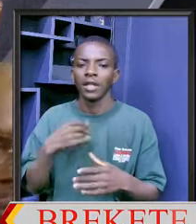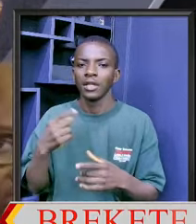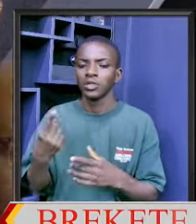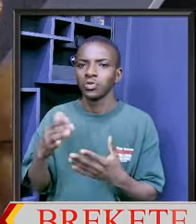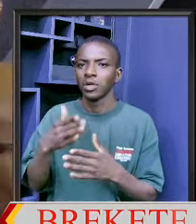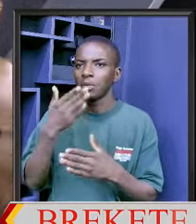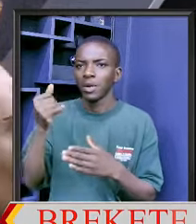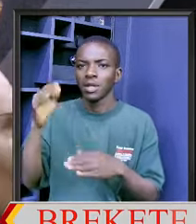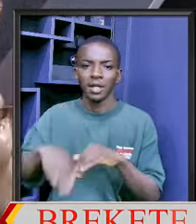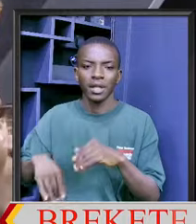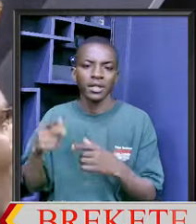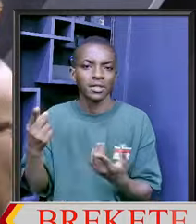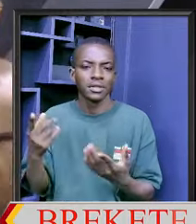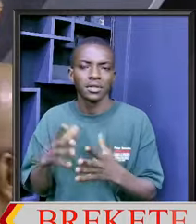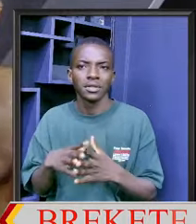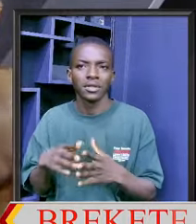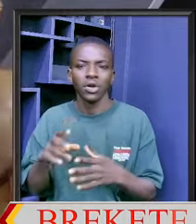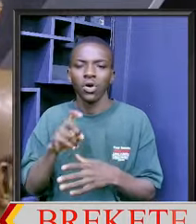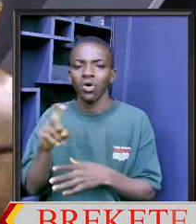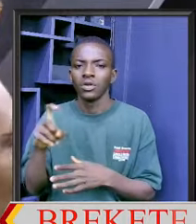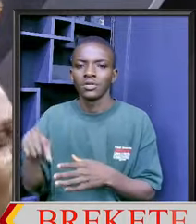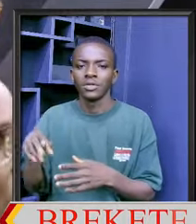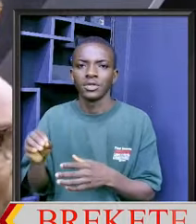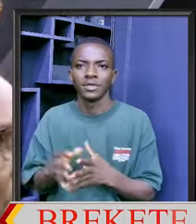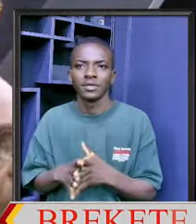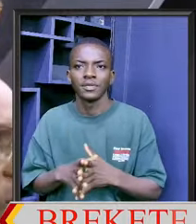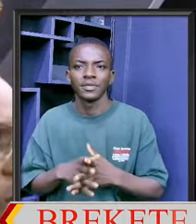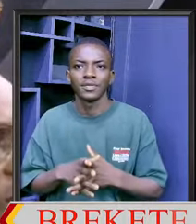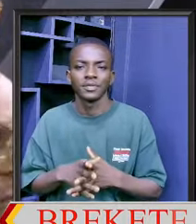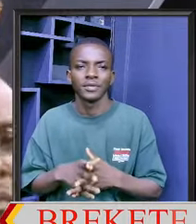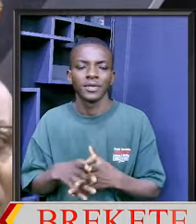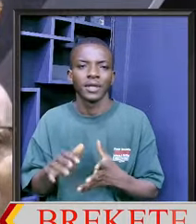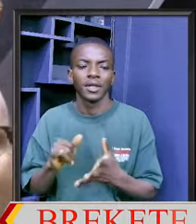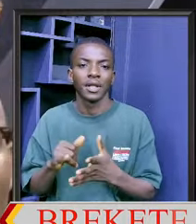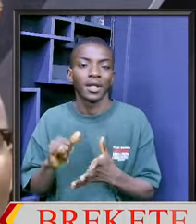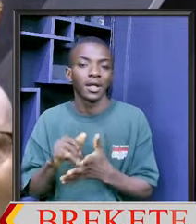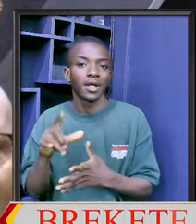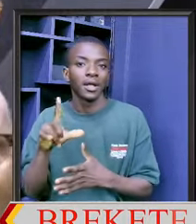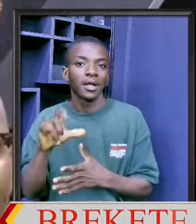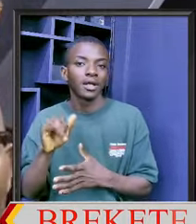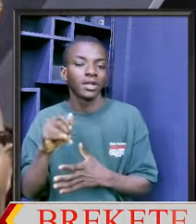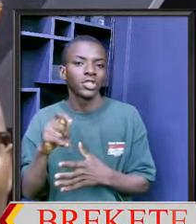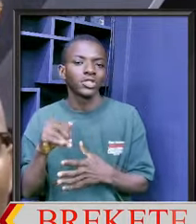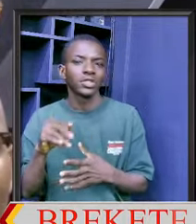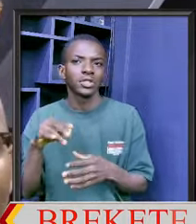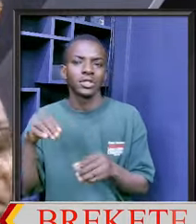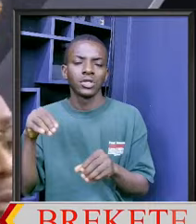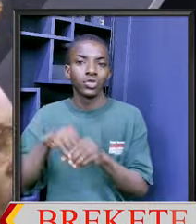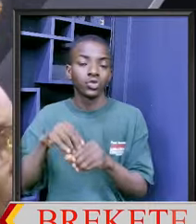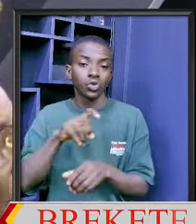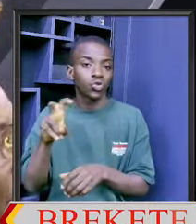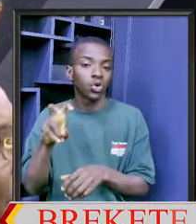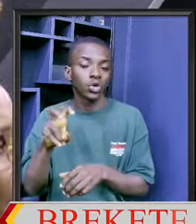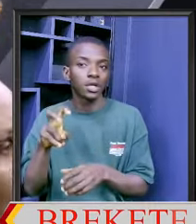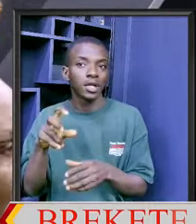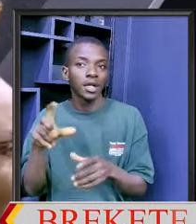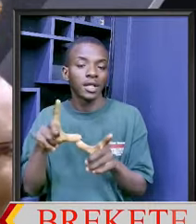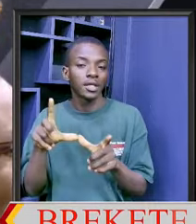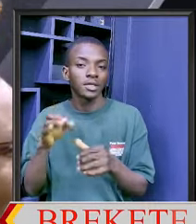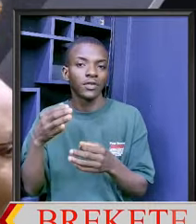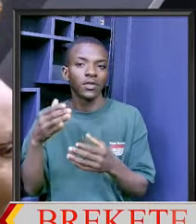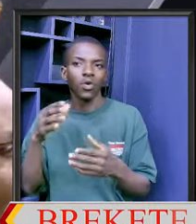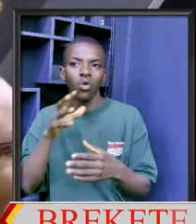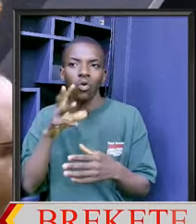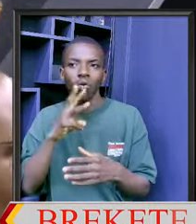this one even better pass am. Better pass am 100%. That 1 liter, you mix an entire 200 liters of